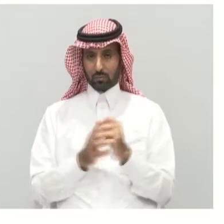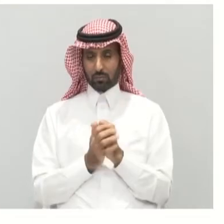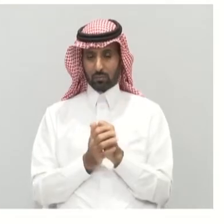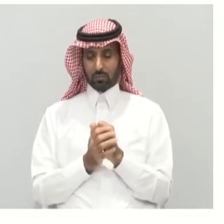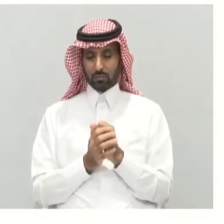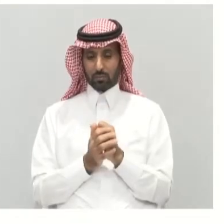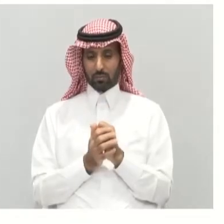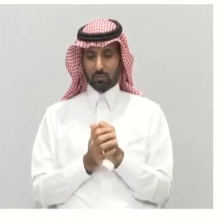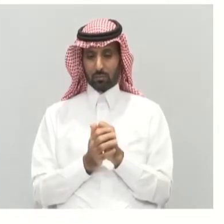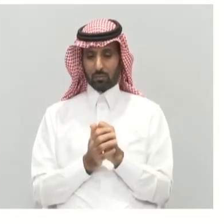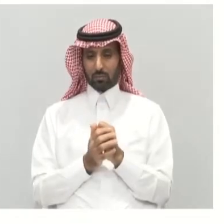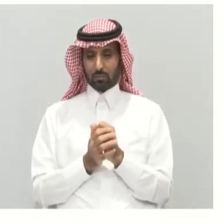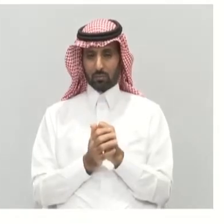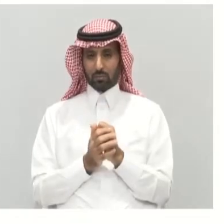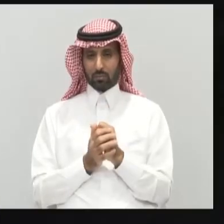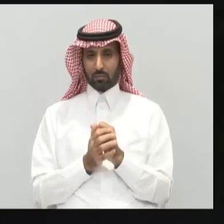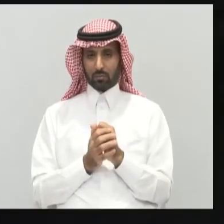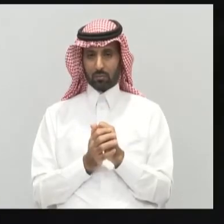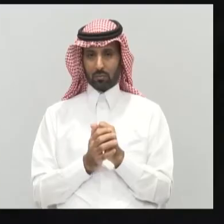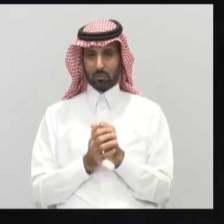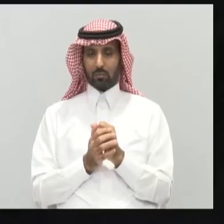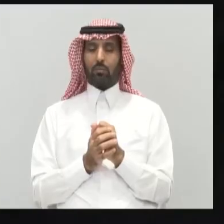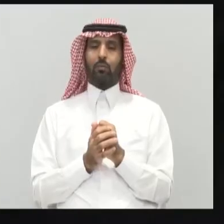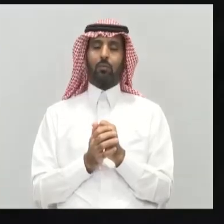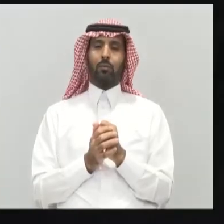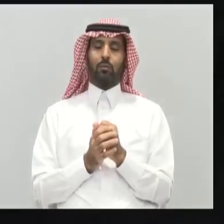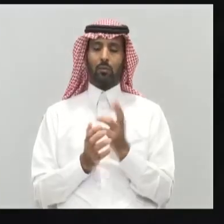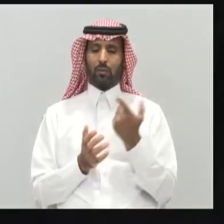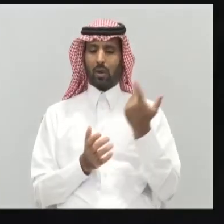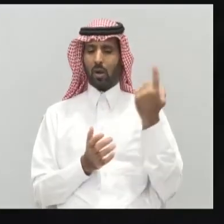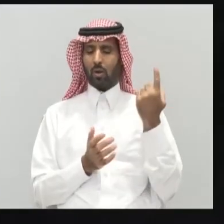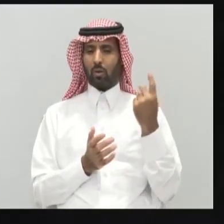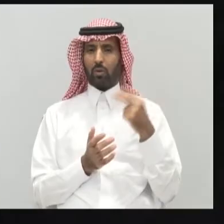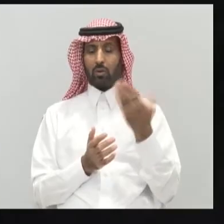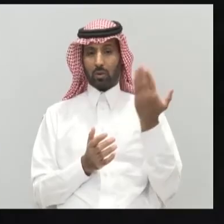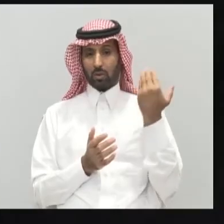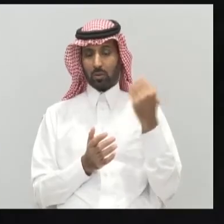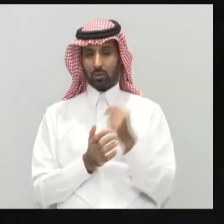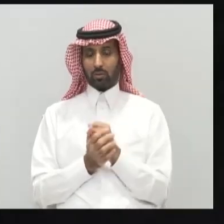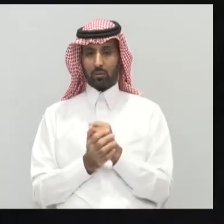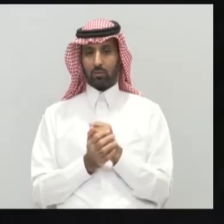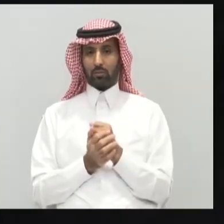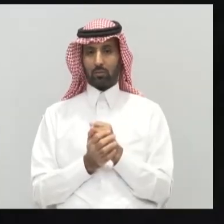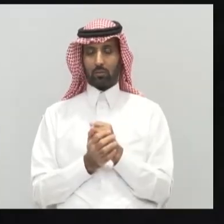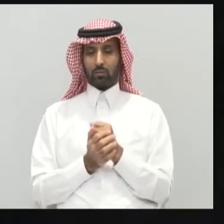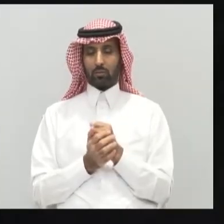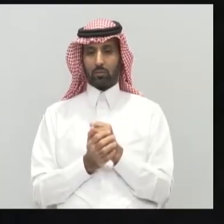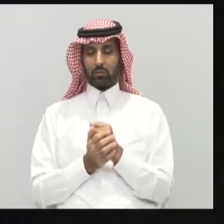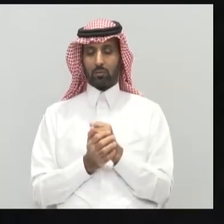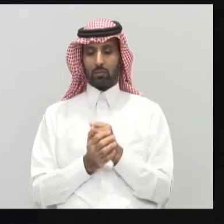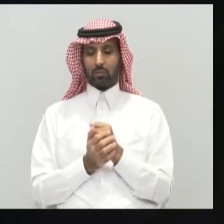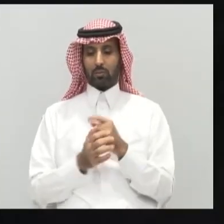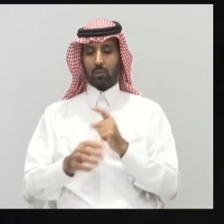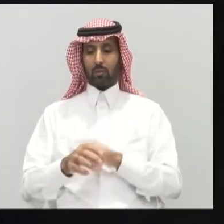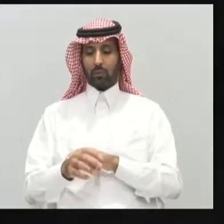years? Are we talking about dates? Also, it's connected to the previous lesson, the prepositions of time and prepositions